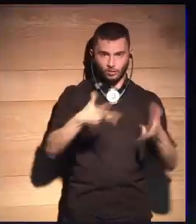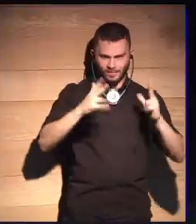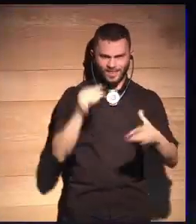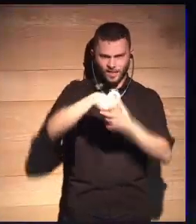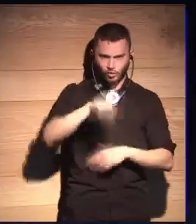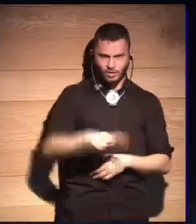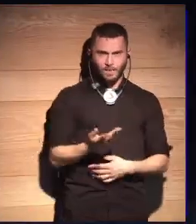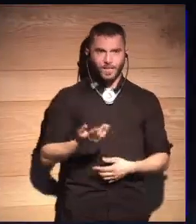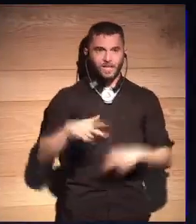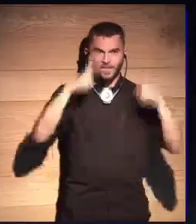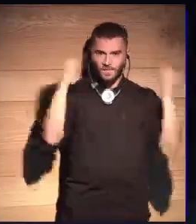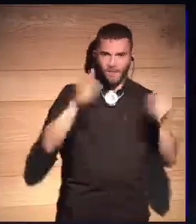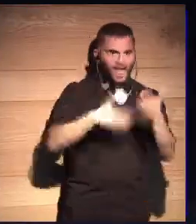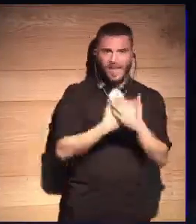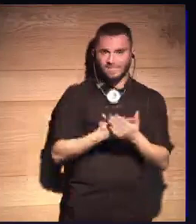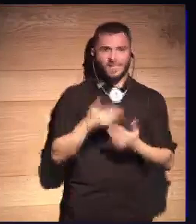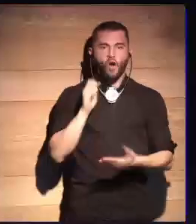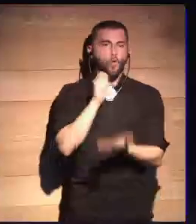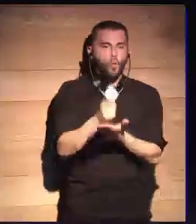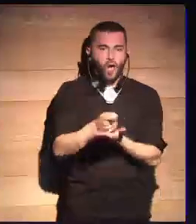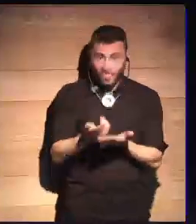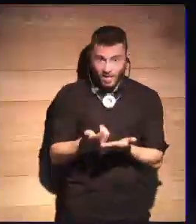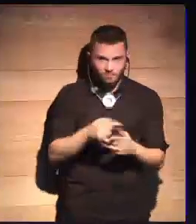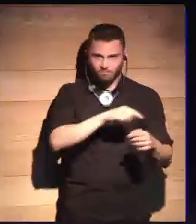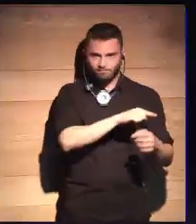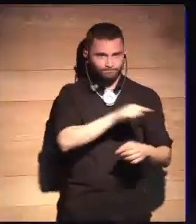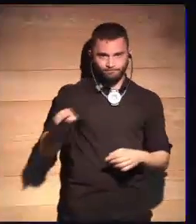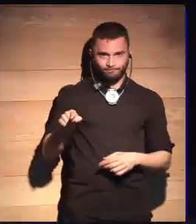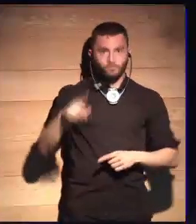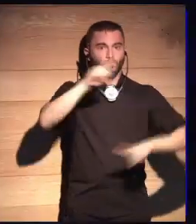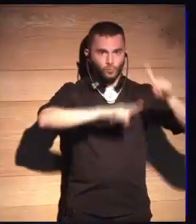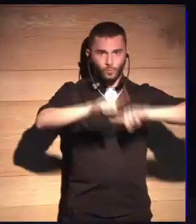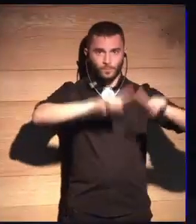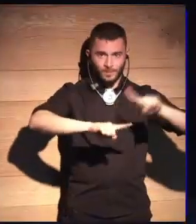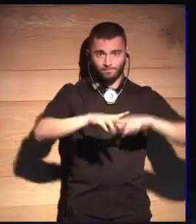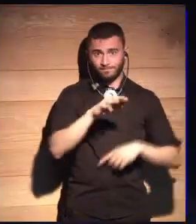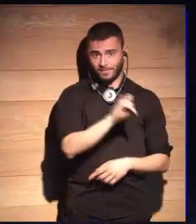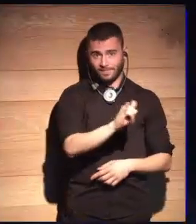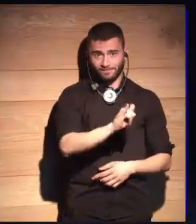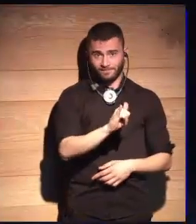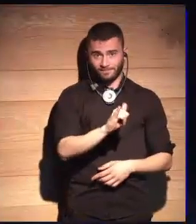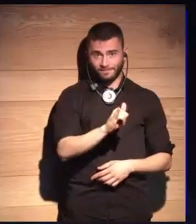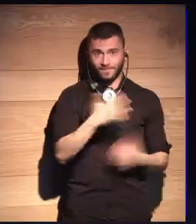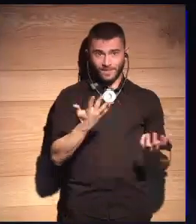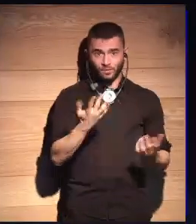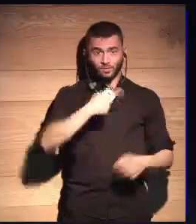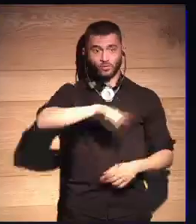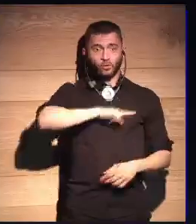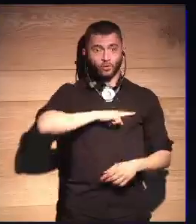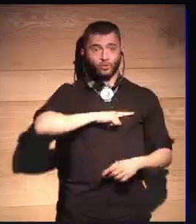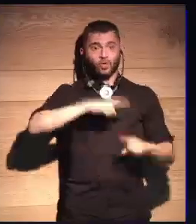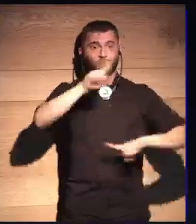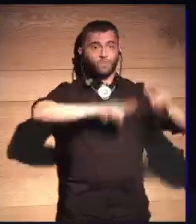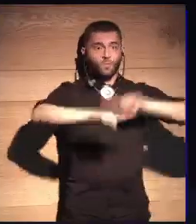people that are inside, it can go from nurses to judges, they are also perceived as part of the problem. How can we get out of